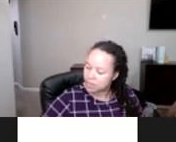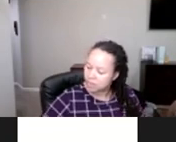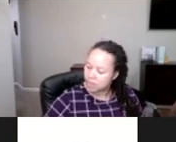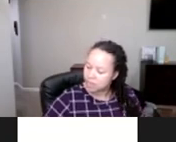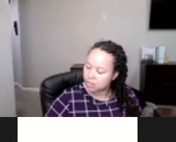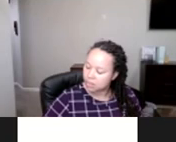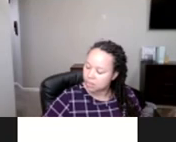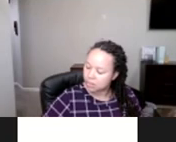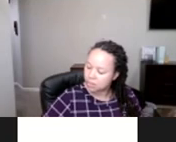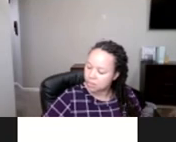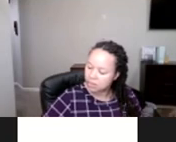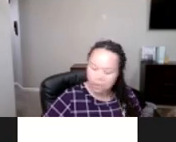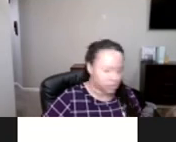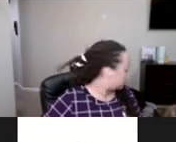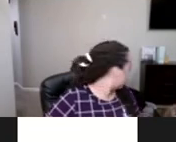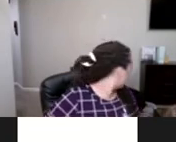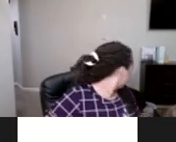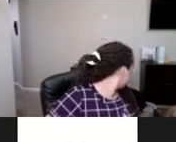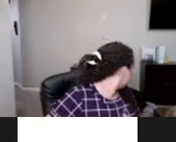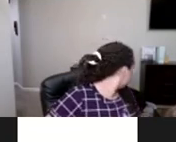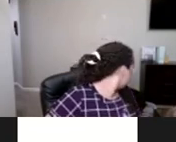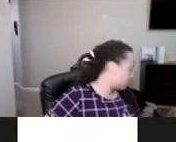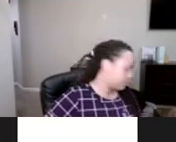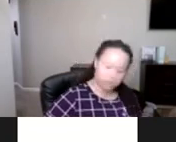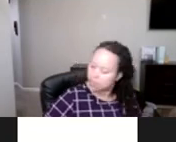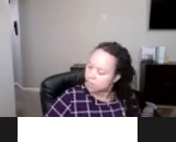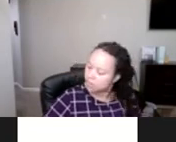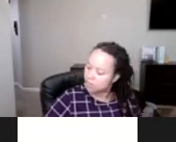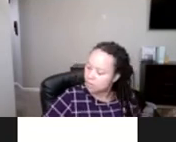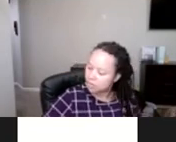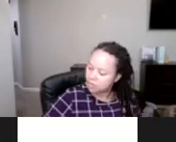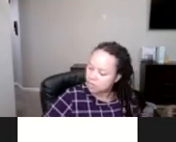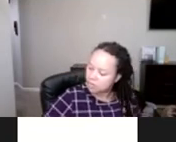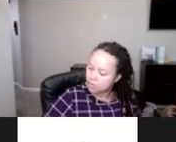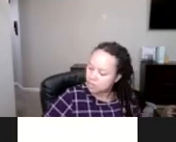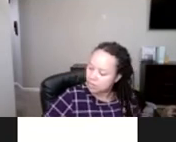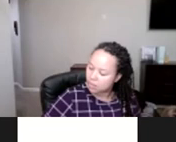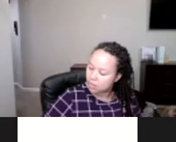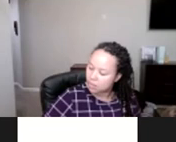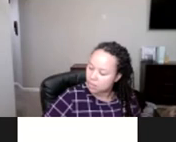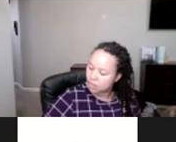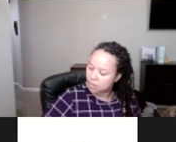in marketing and a small business owner, but my passion is community work, community engagement,